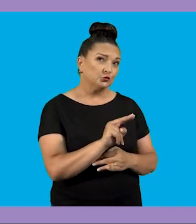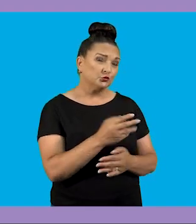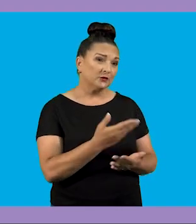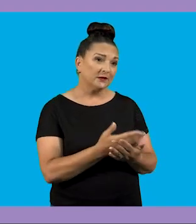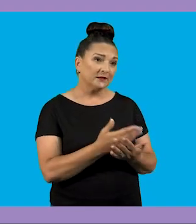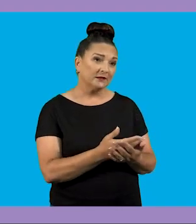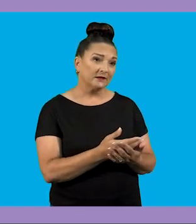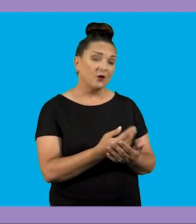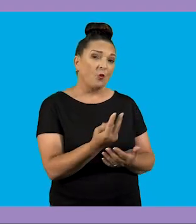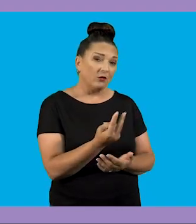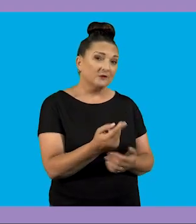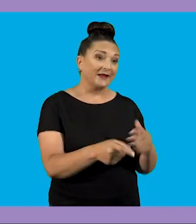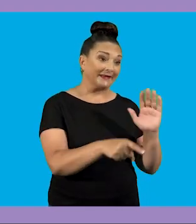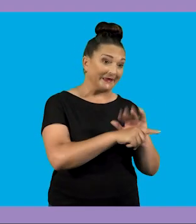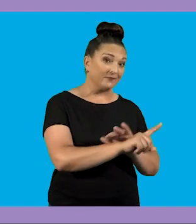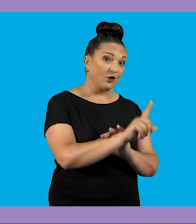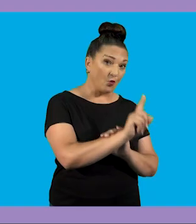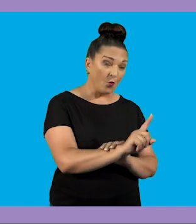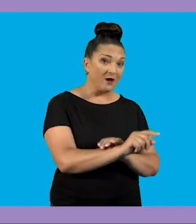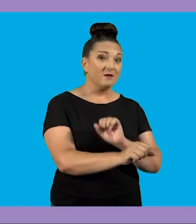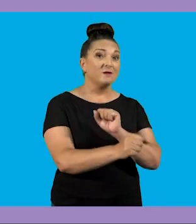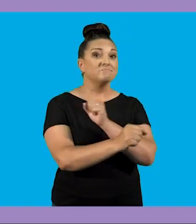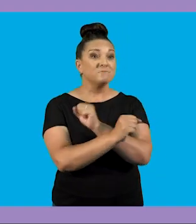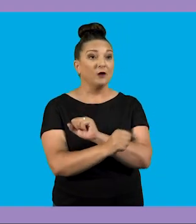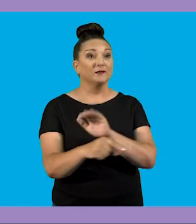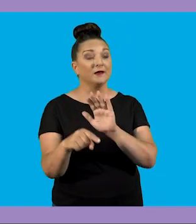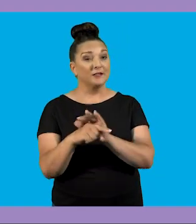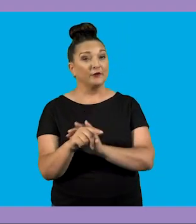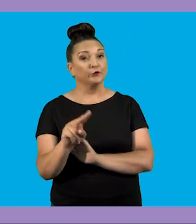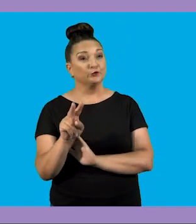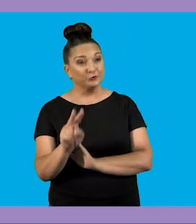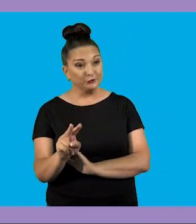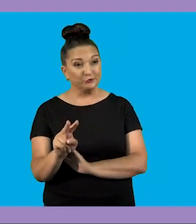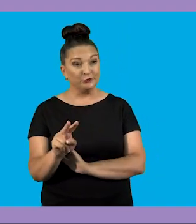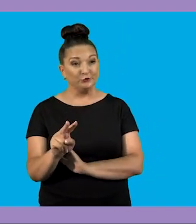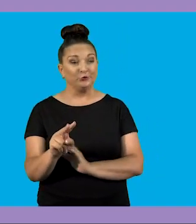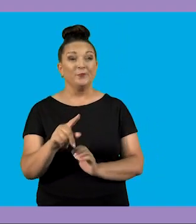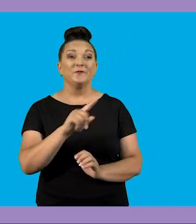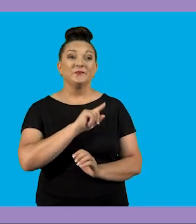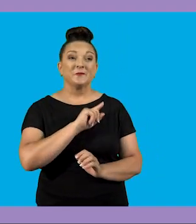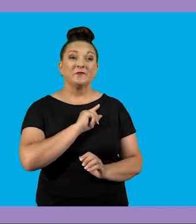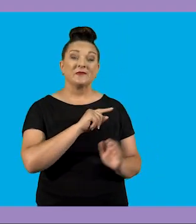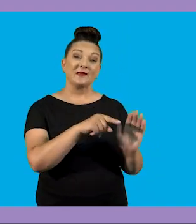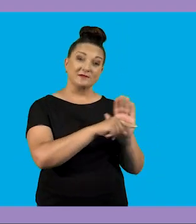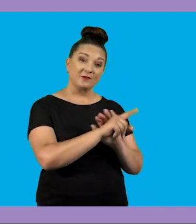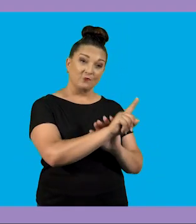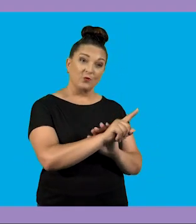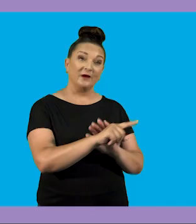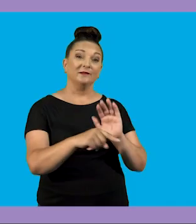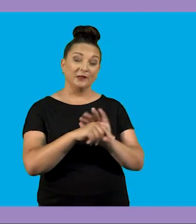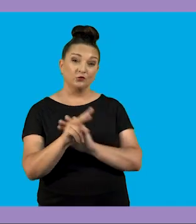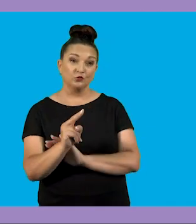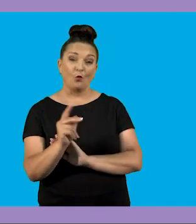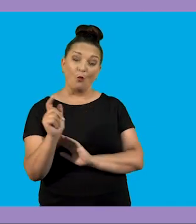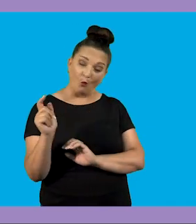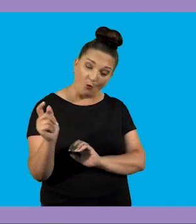from a negative 1 multiplied by a negative 2. So 1 and a 2 and a negative 1